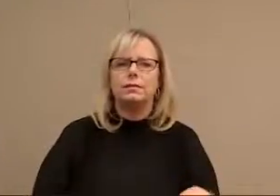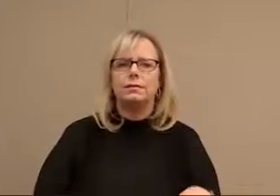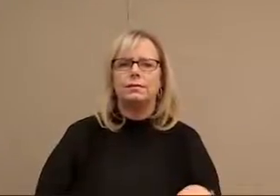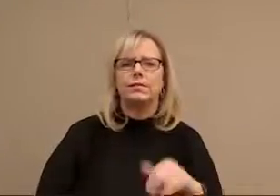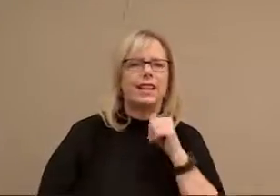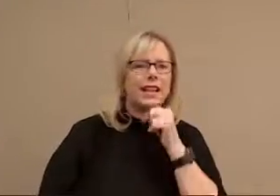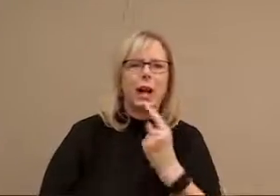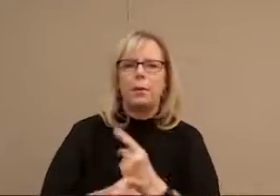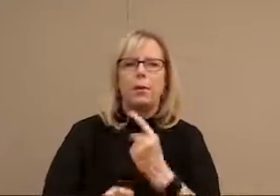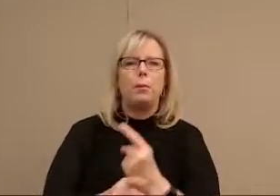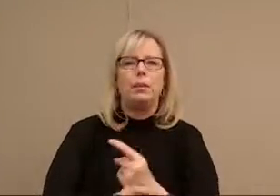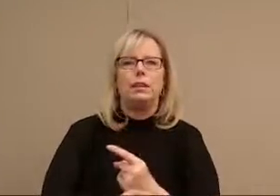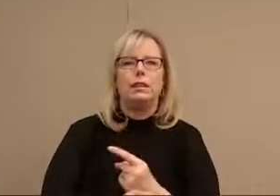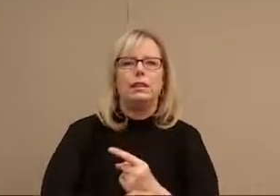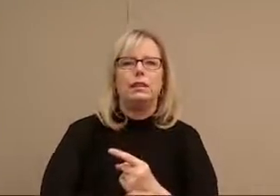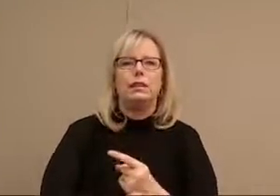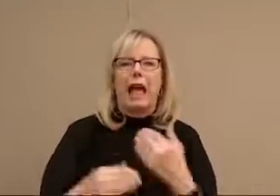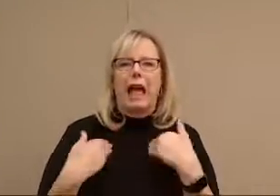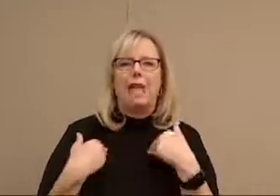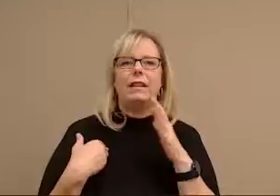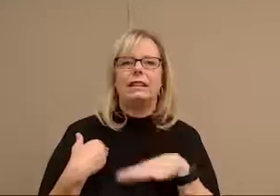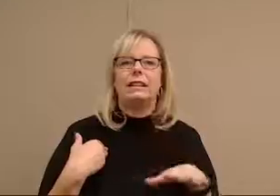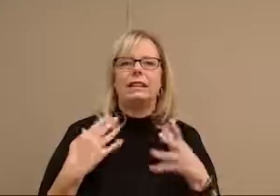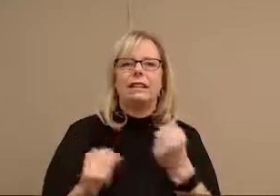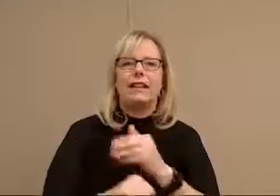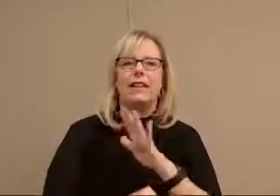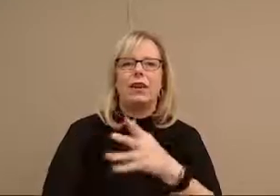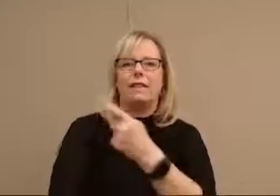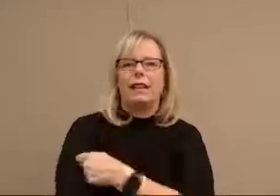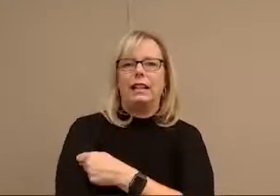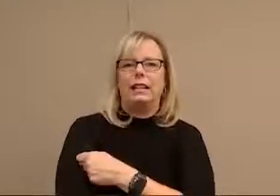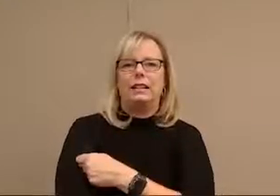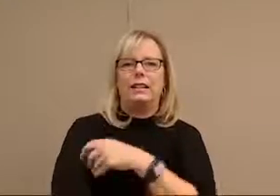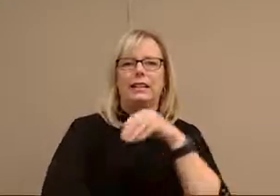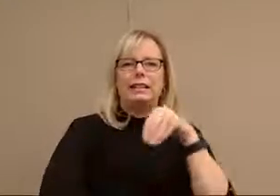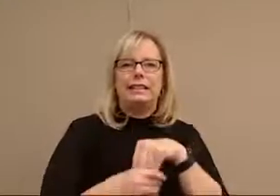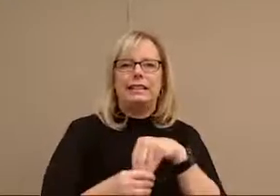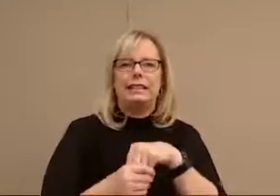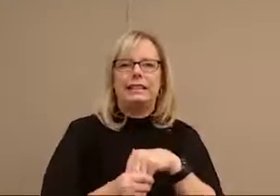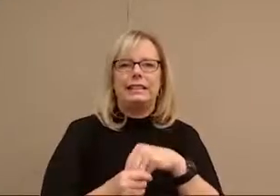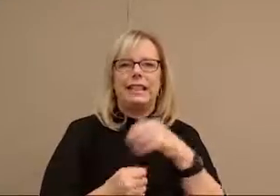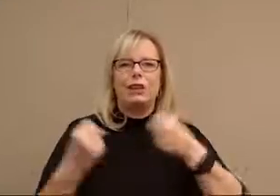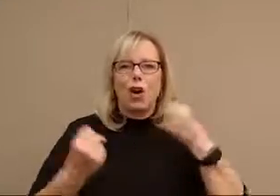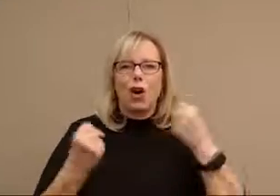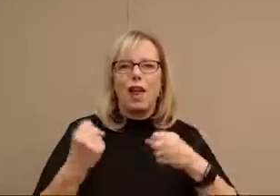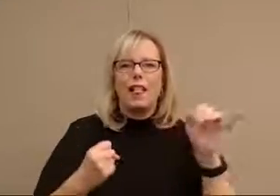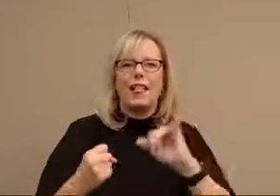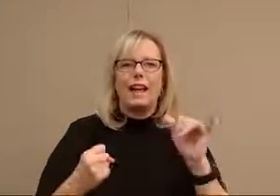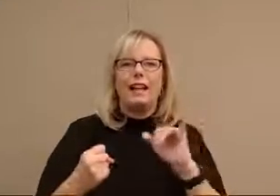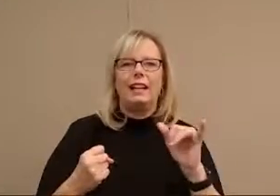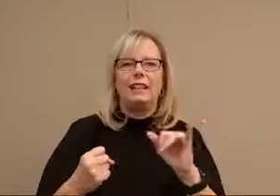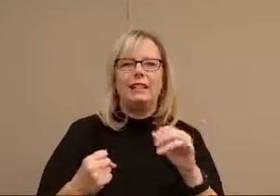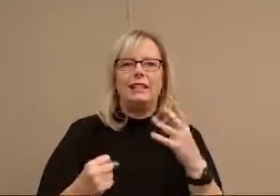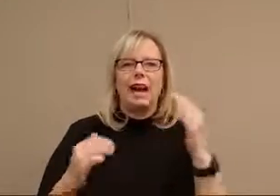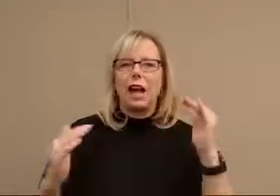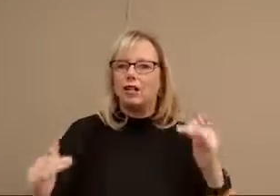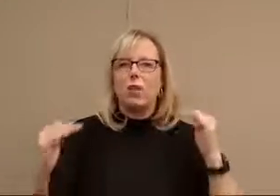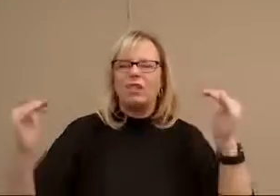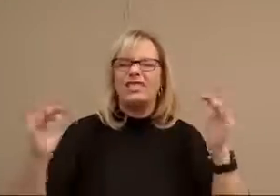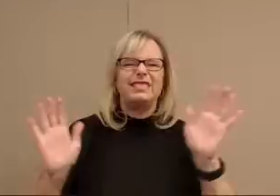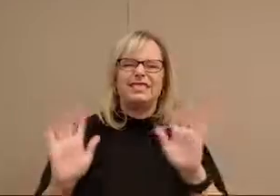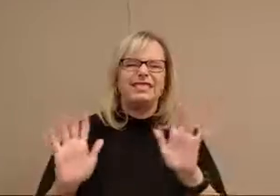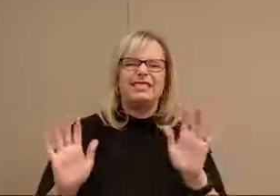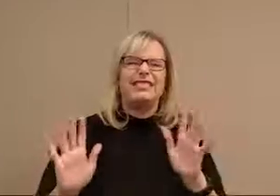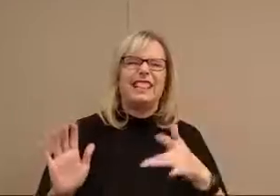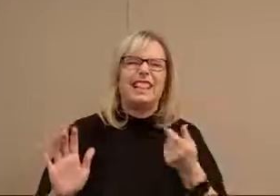isn't appropriate to have the children get their vaccines in an automobile like adults do. It's